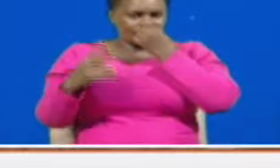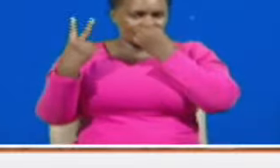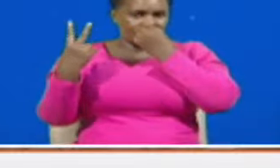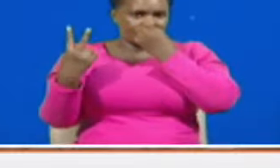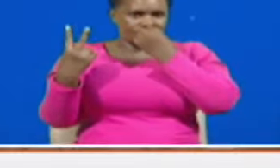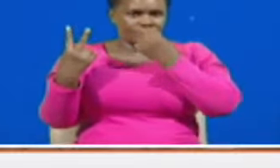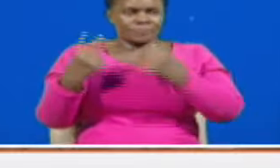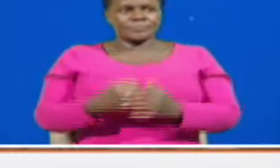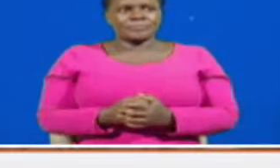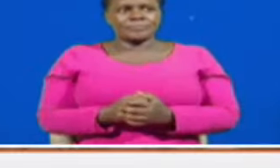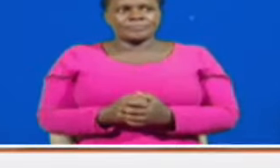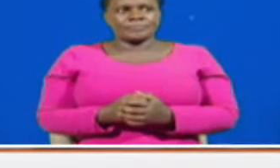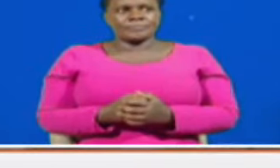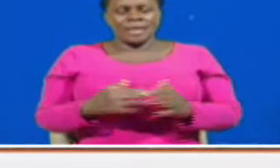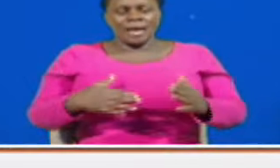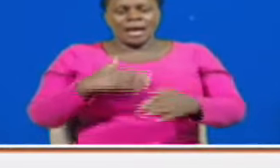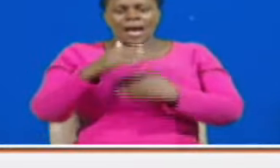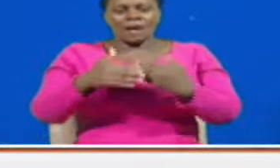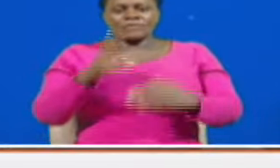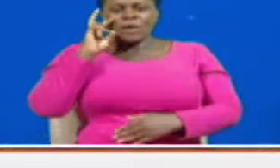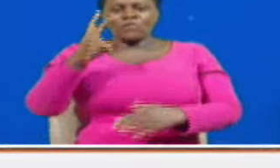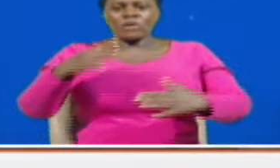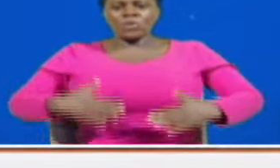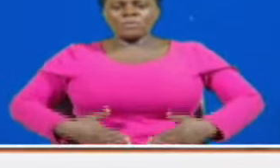Atandi, after viewing their bodies.